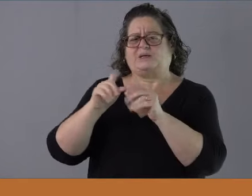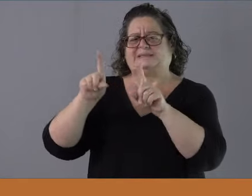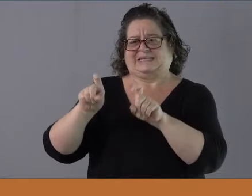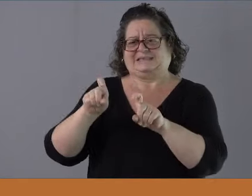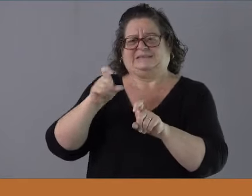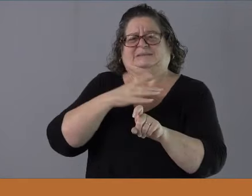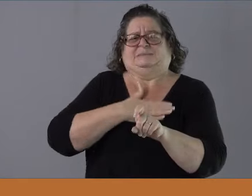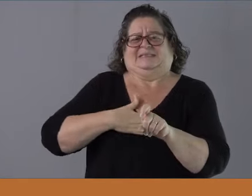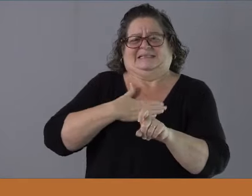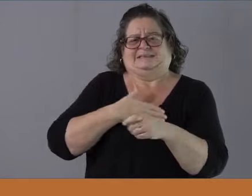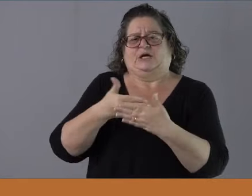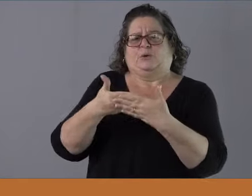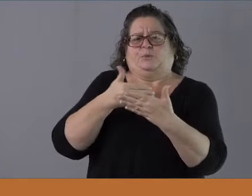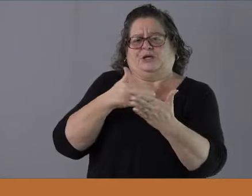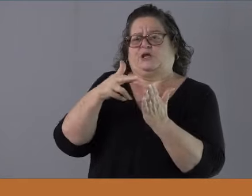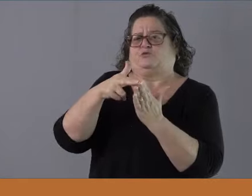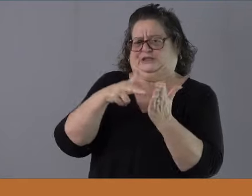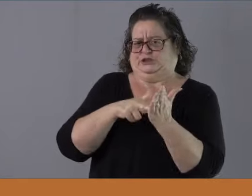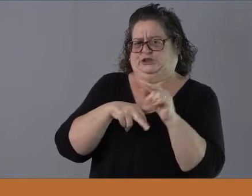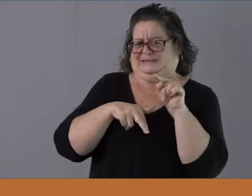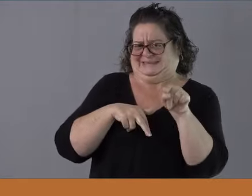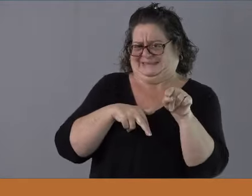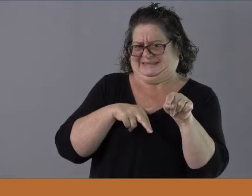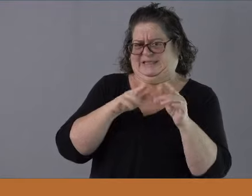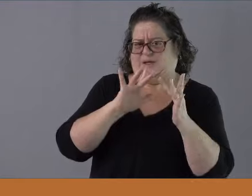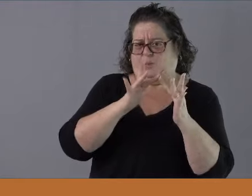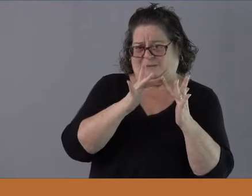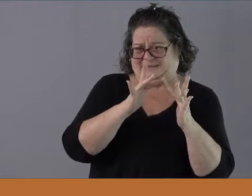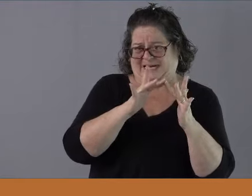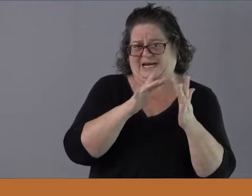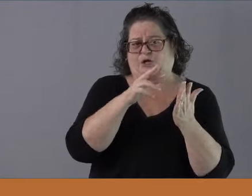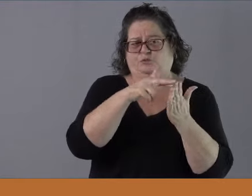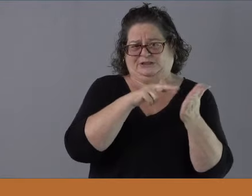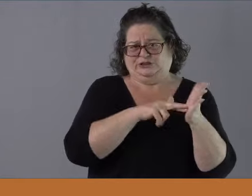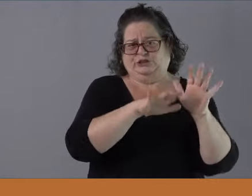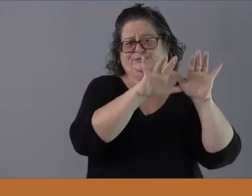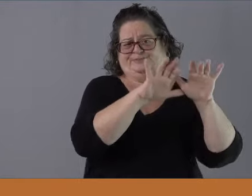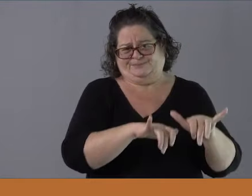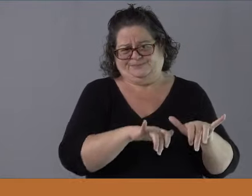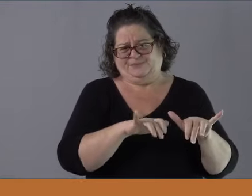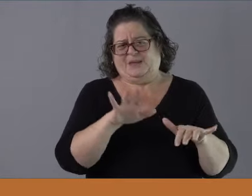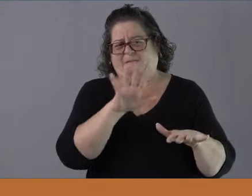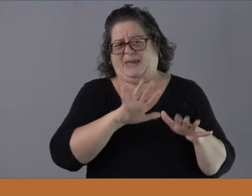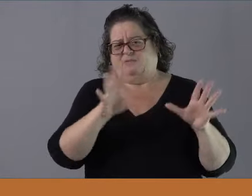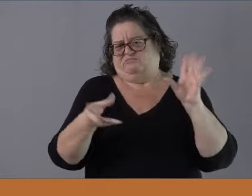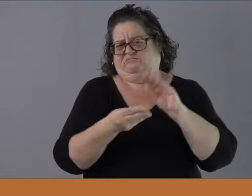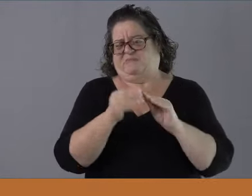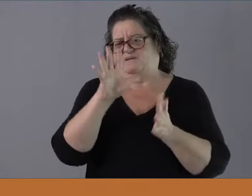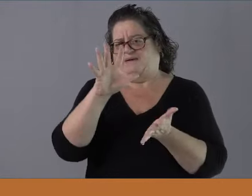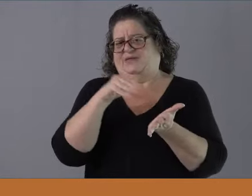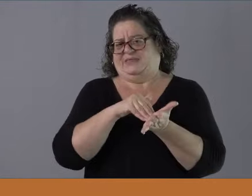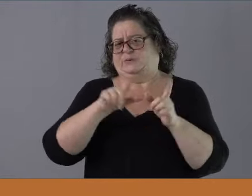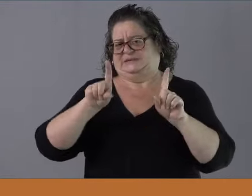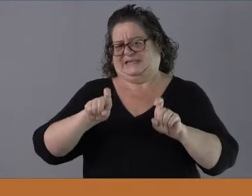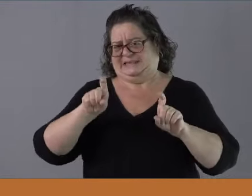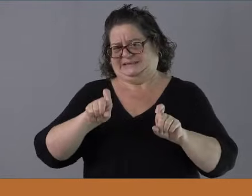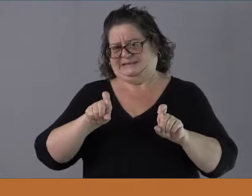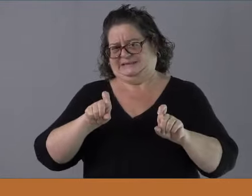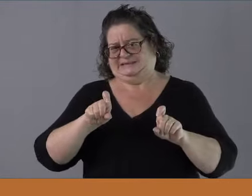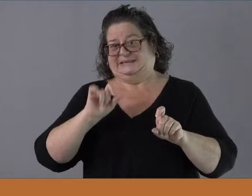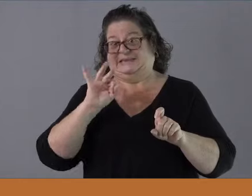each of the two sites for a total of 5,000. When you arrive in your vehicle, you'll probably see Phoenix public safety